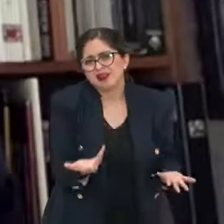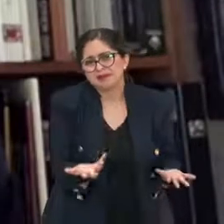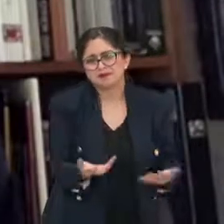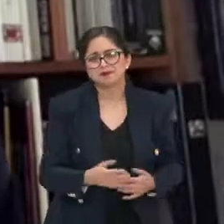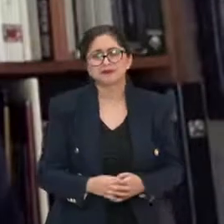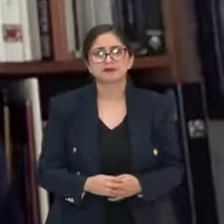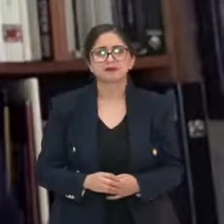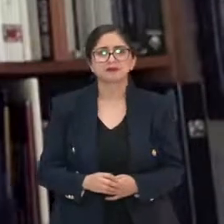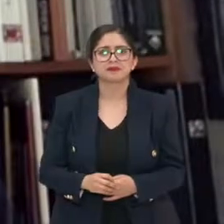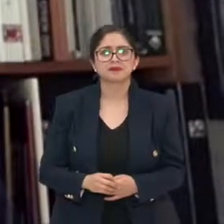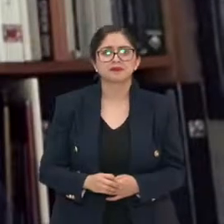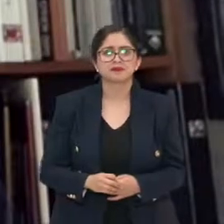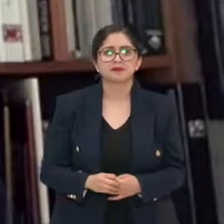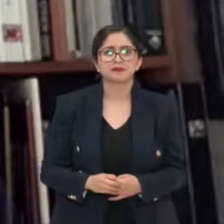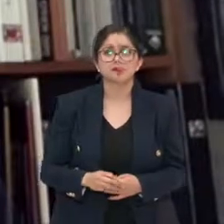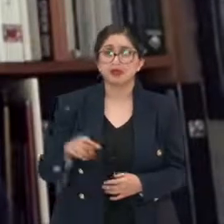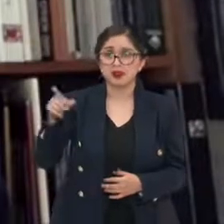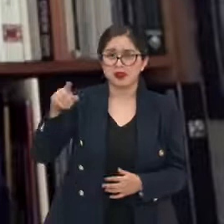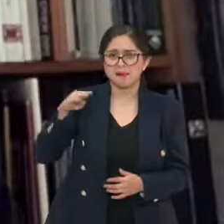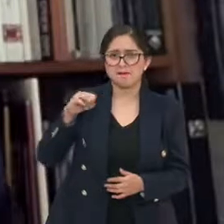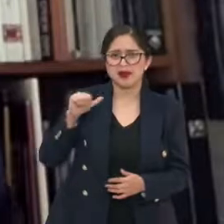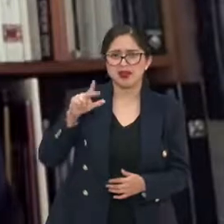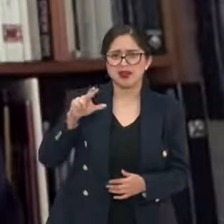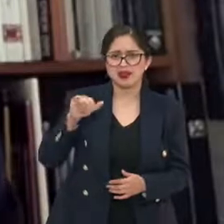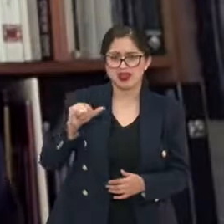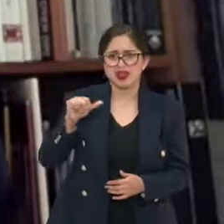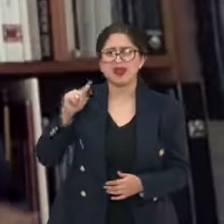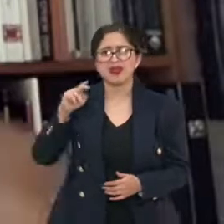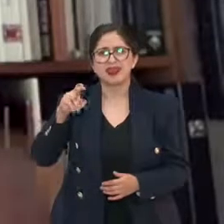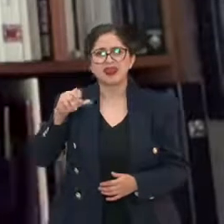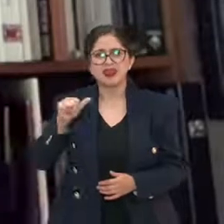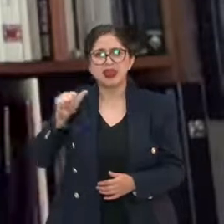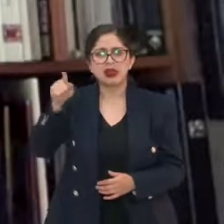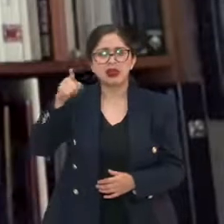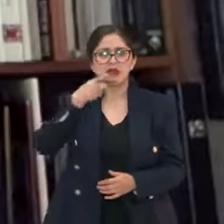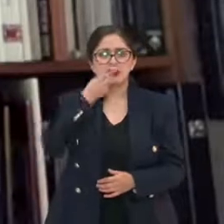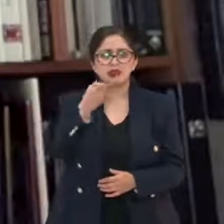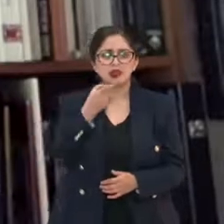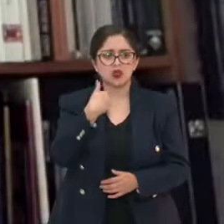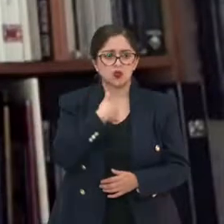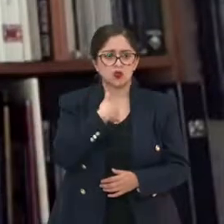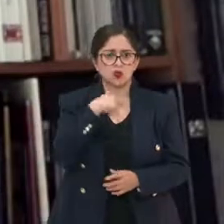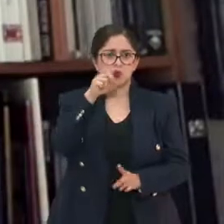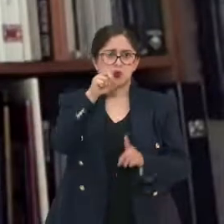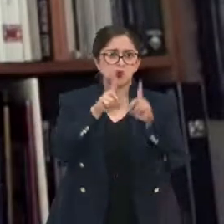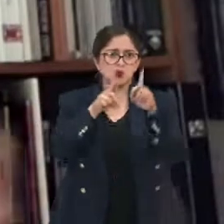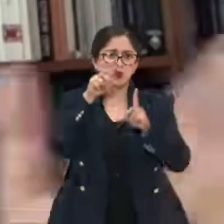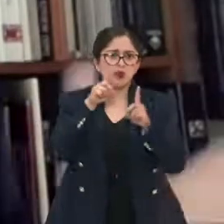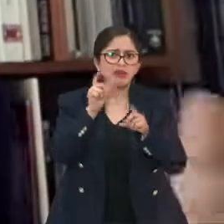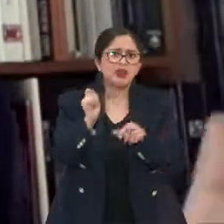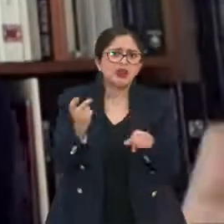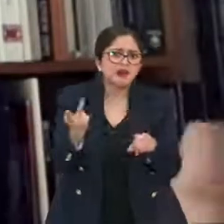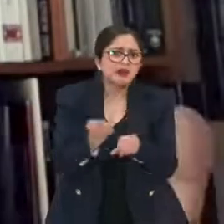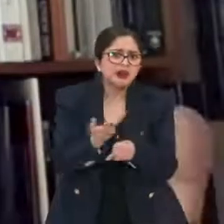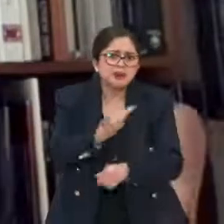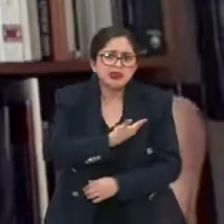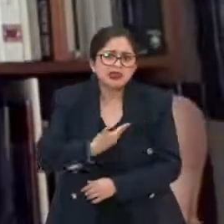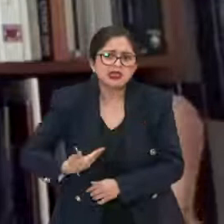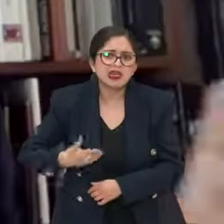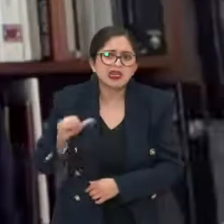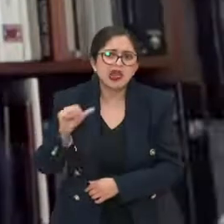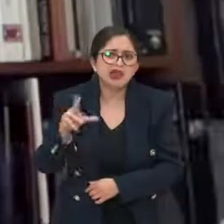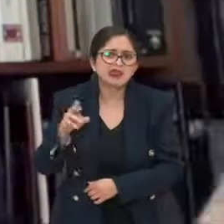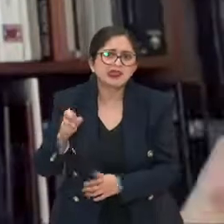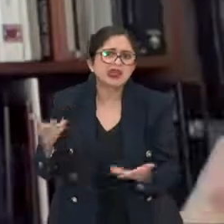is personalizing things. Maria Teresa is talking about her concern about what President